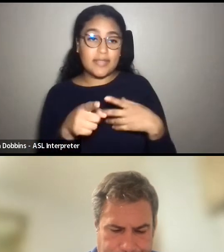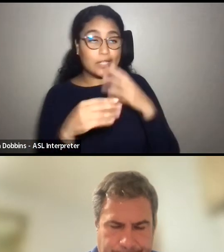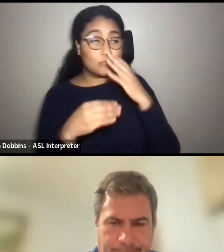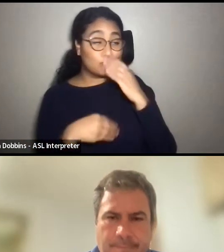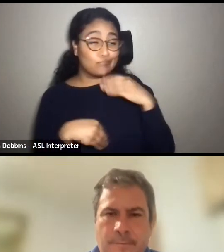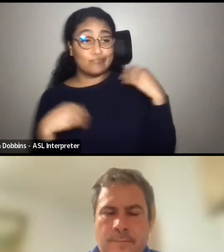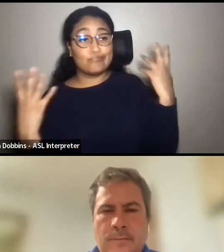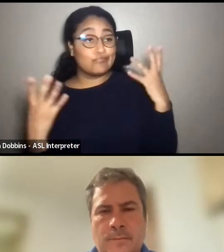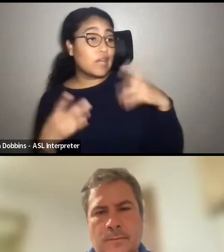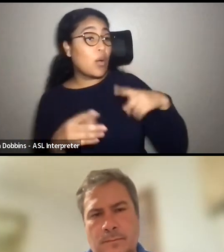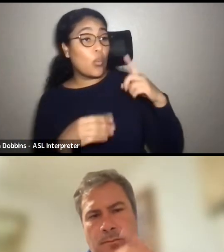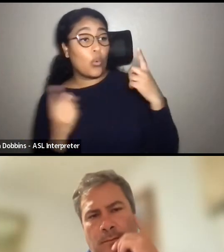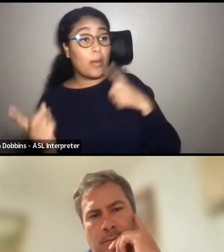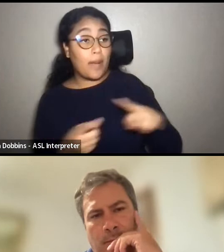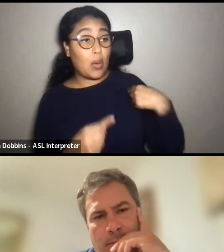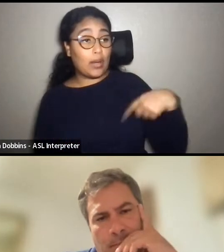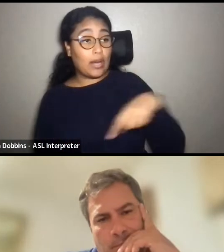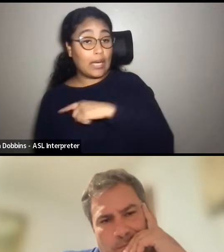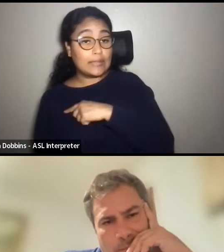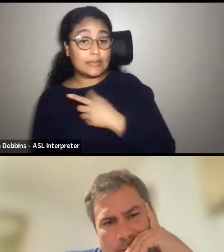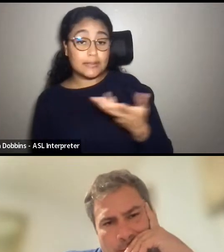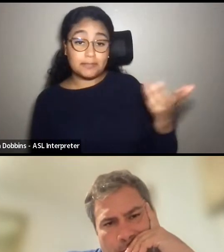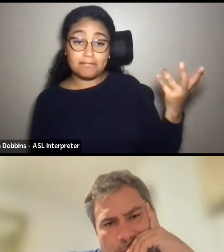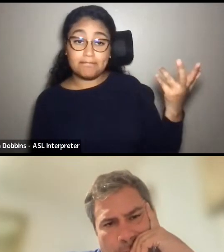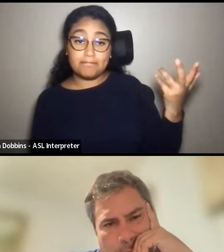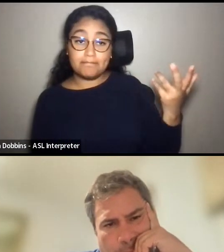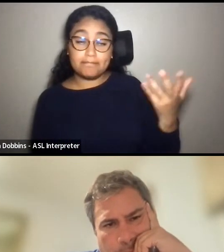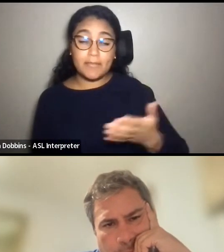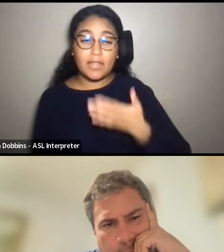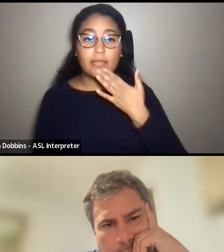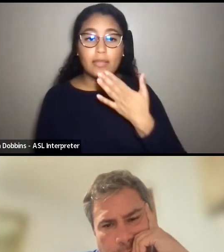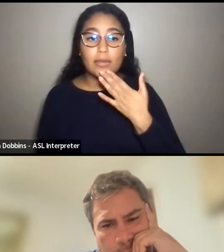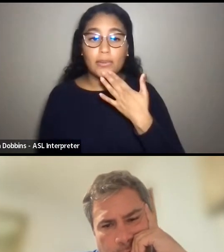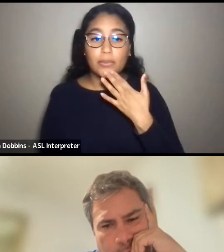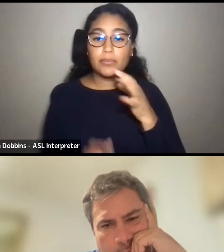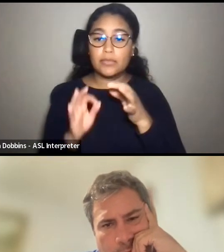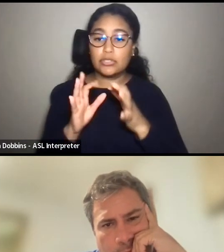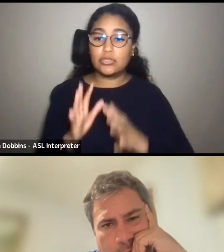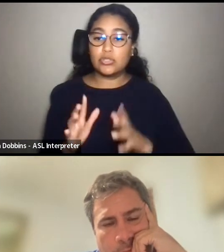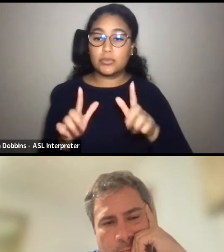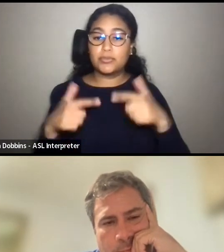care about us. Thank you.